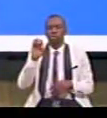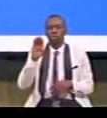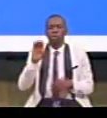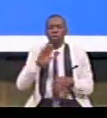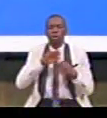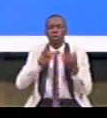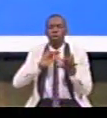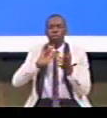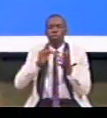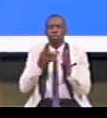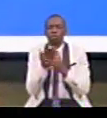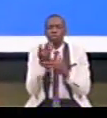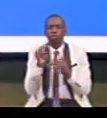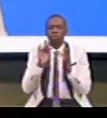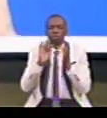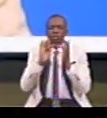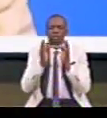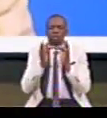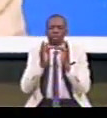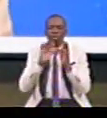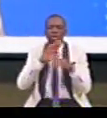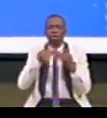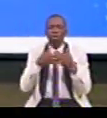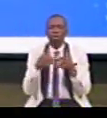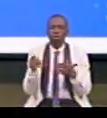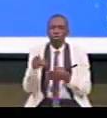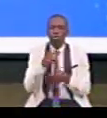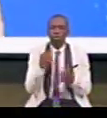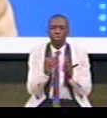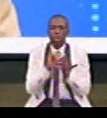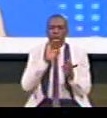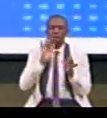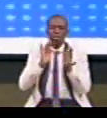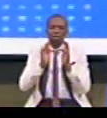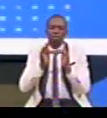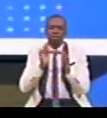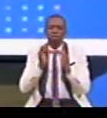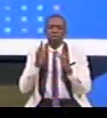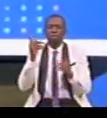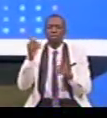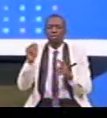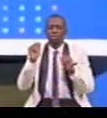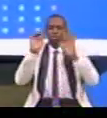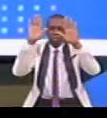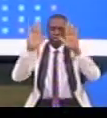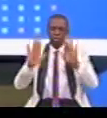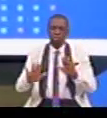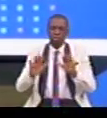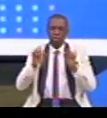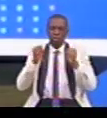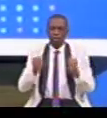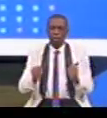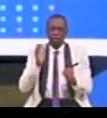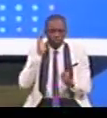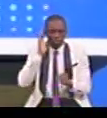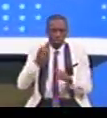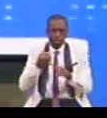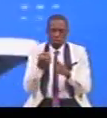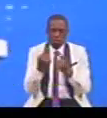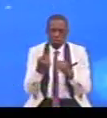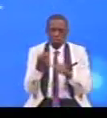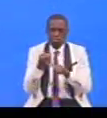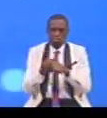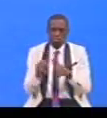I want to tell you that the miracle power will come from the alpha education here